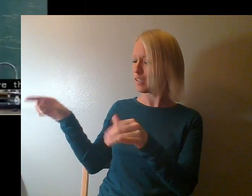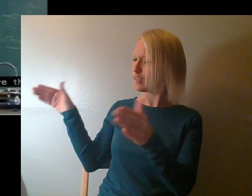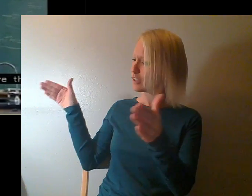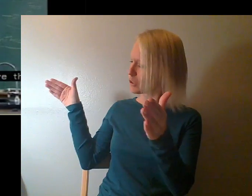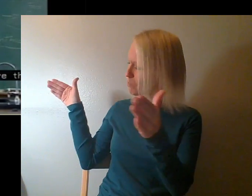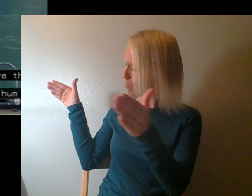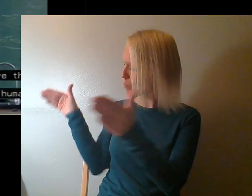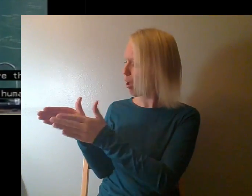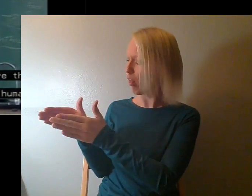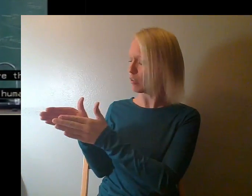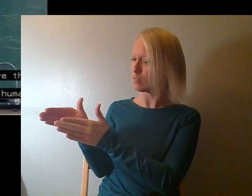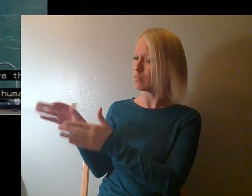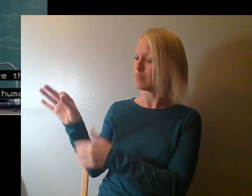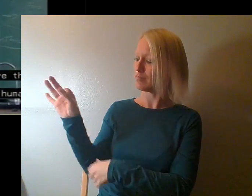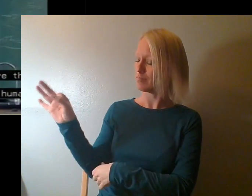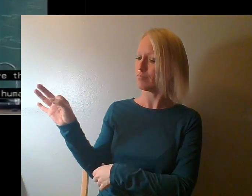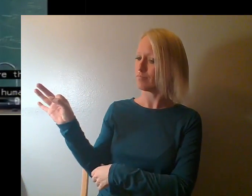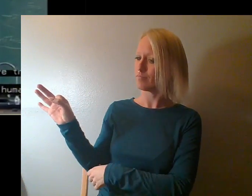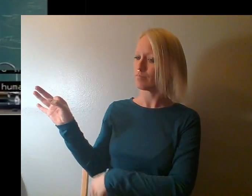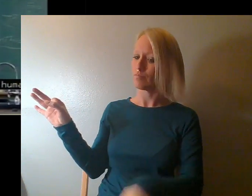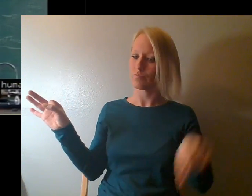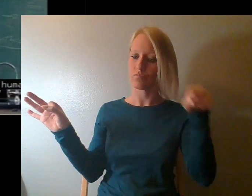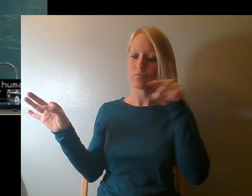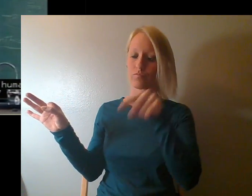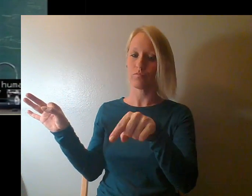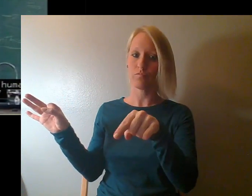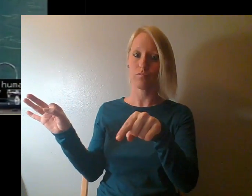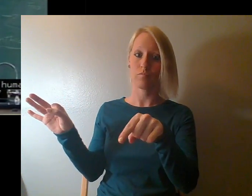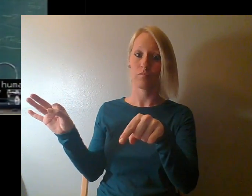If we compare these to one human red blood